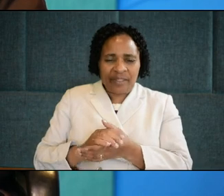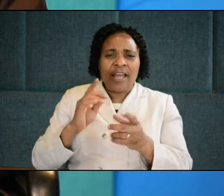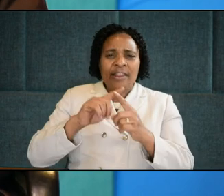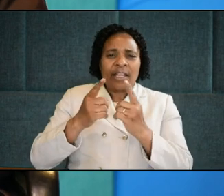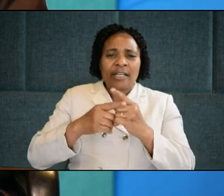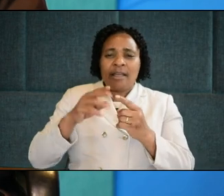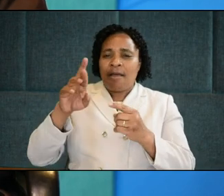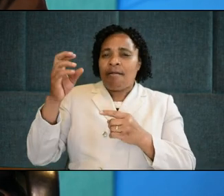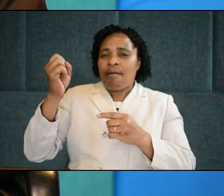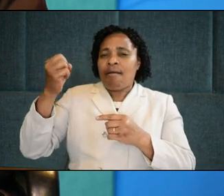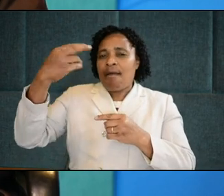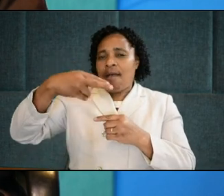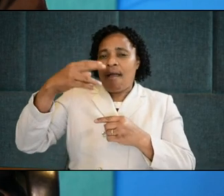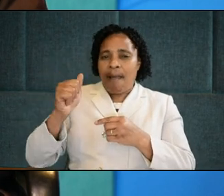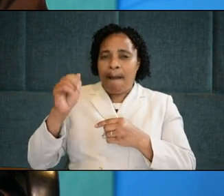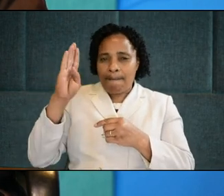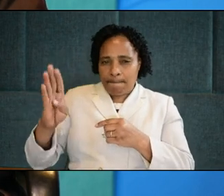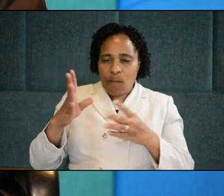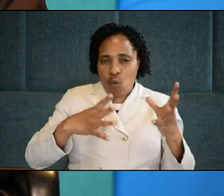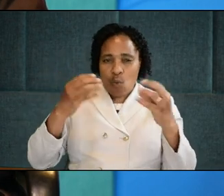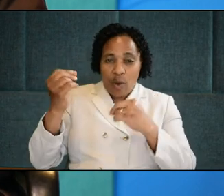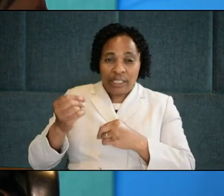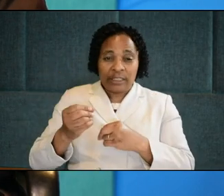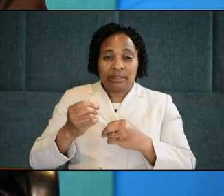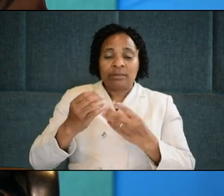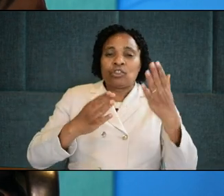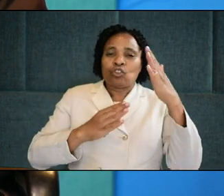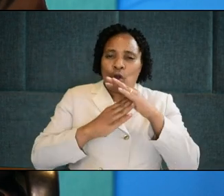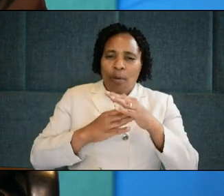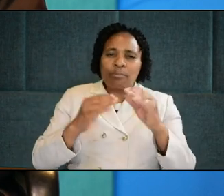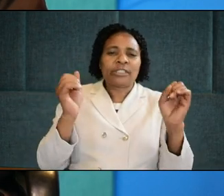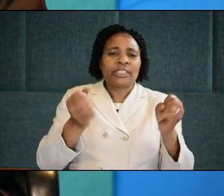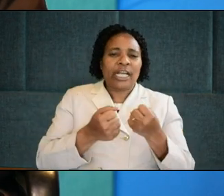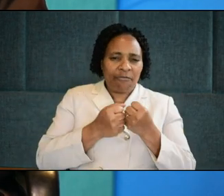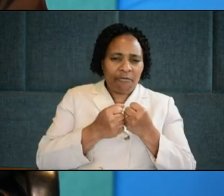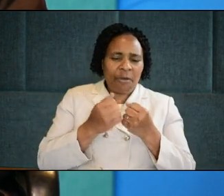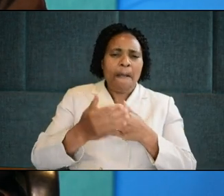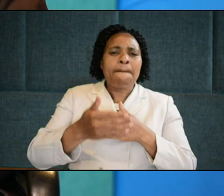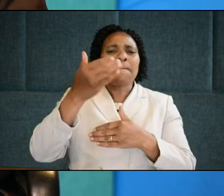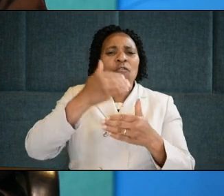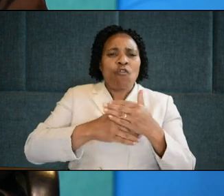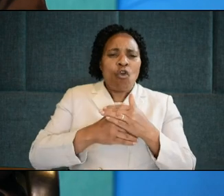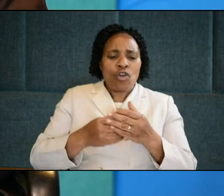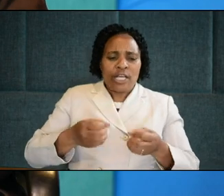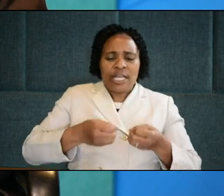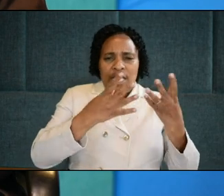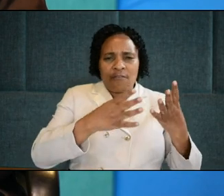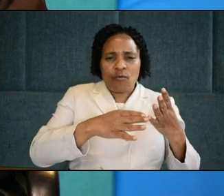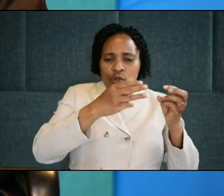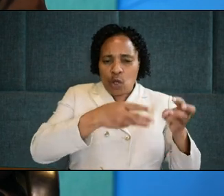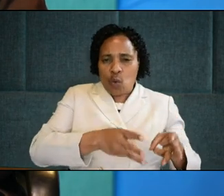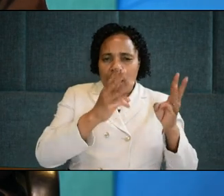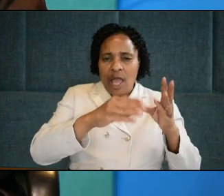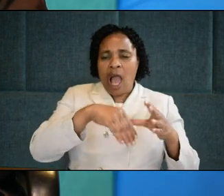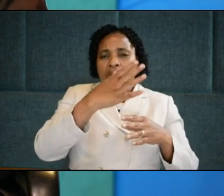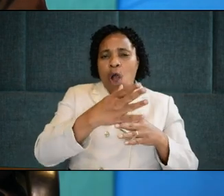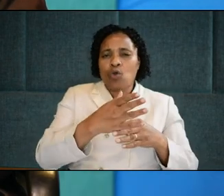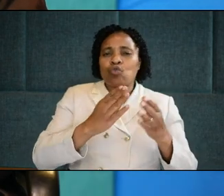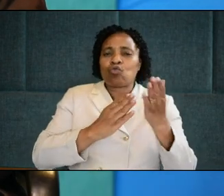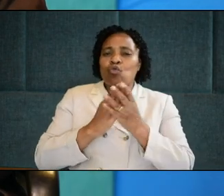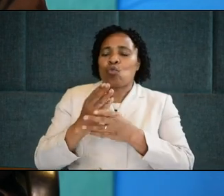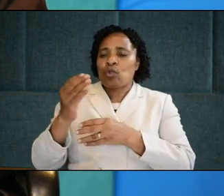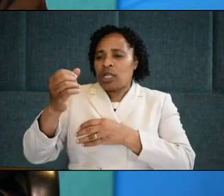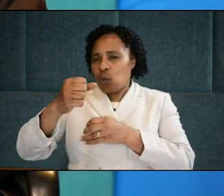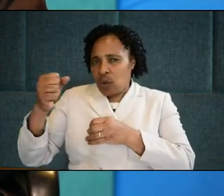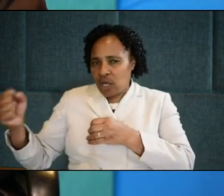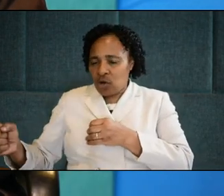the Rahab went on top and told them that it was all safe. And before she gave them the way out, which was through the window, she told